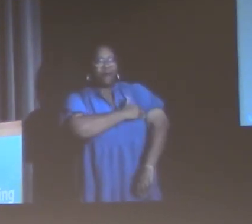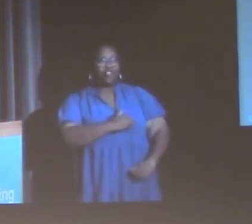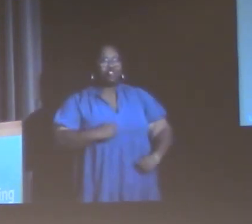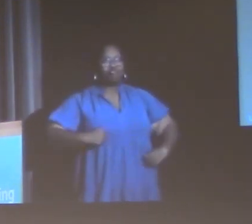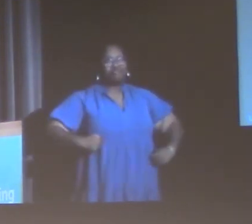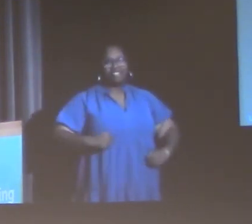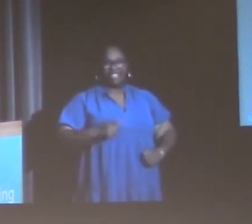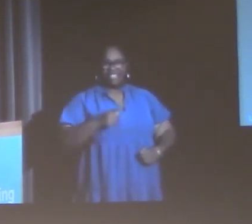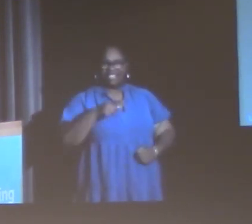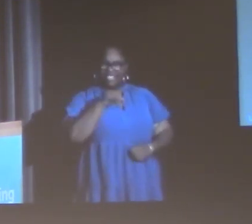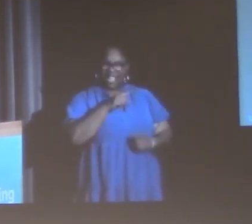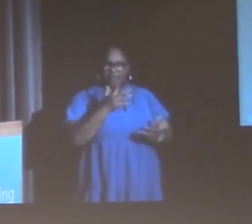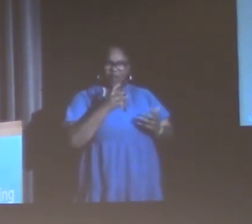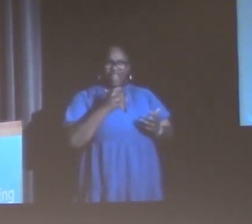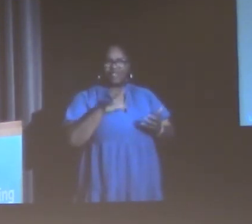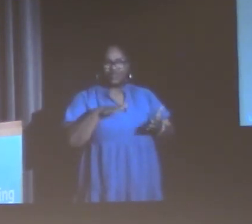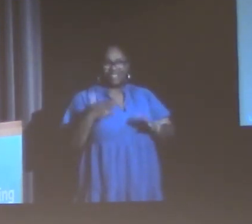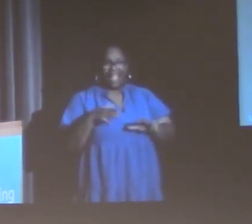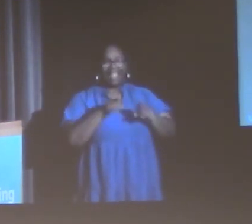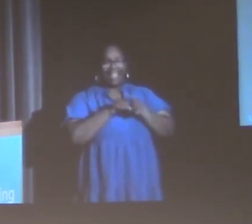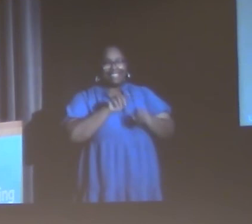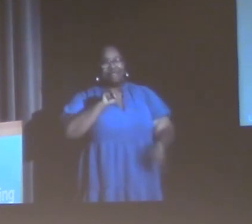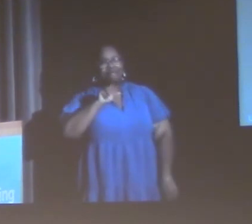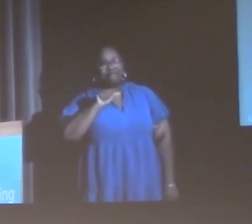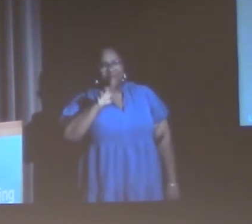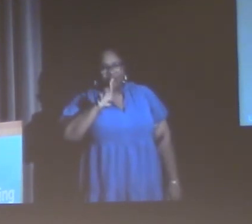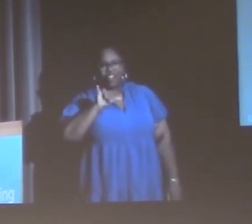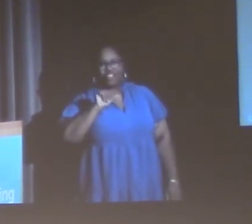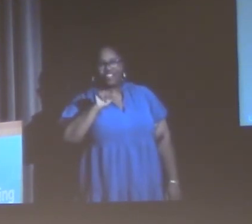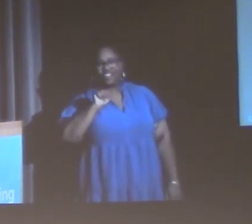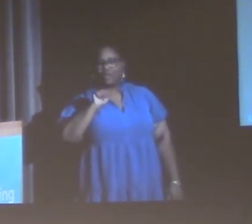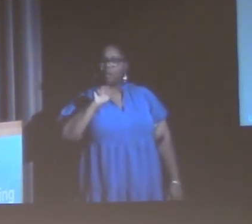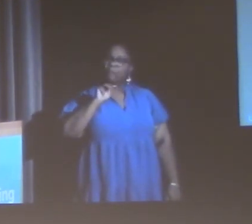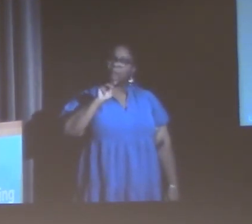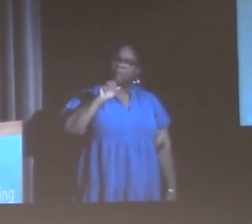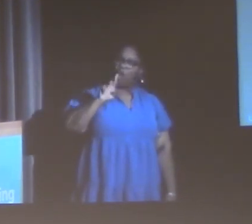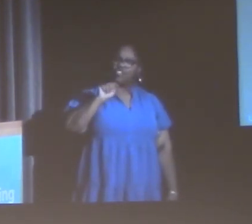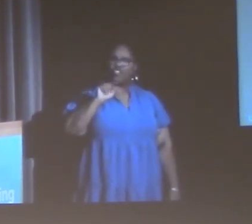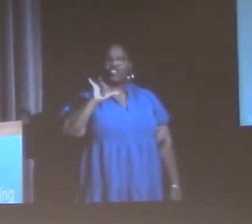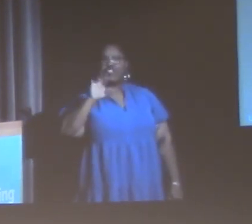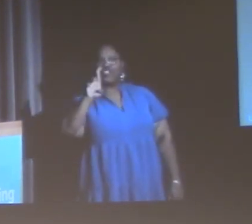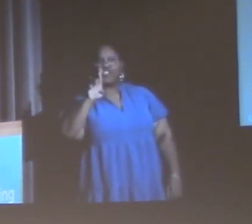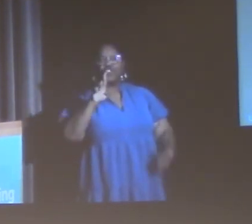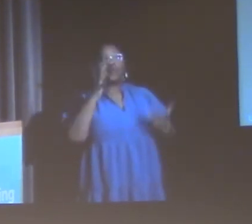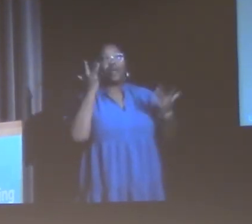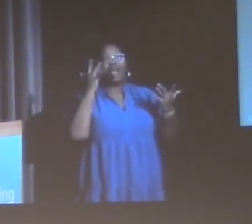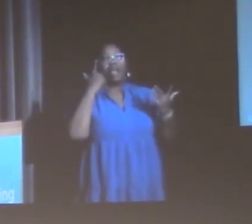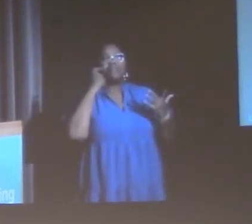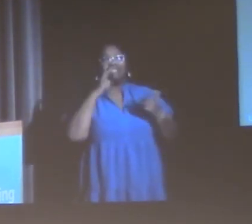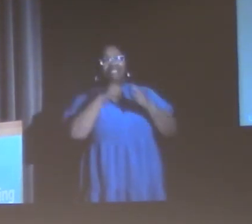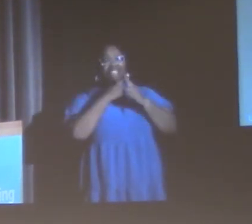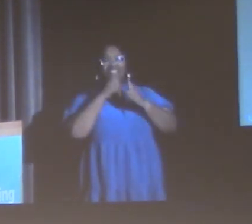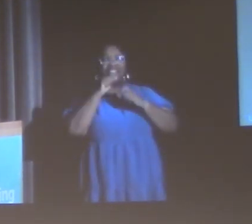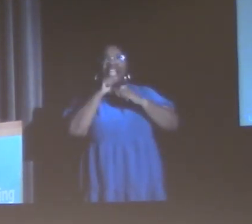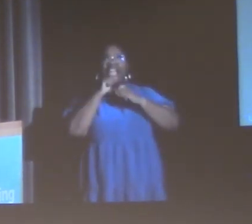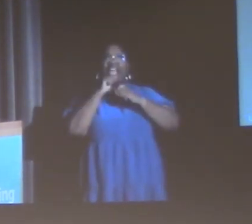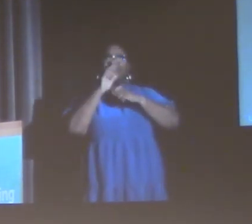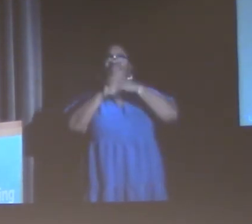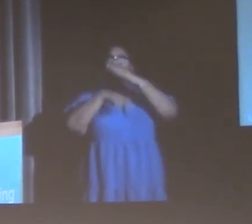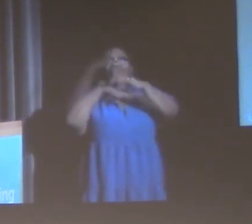they wanted to die as martyr because then they can access to the paradise, and that's matter.